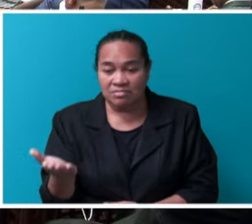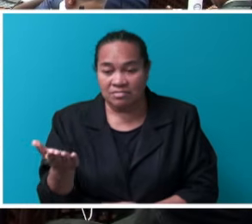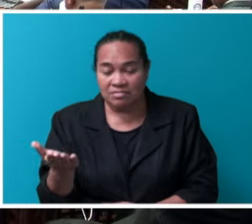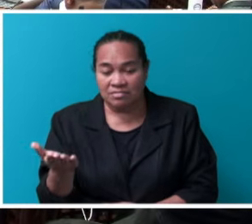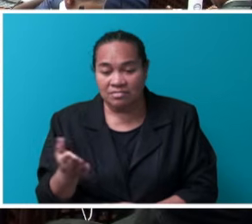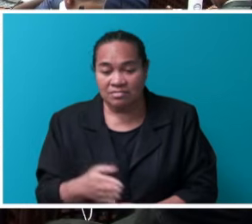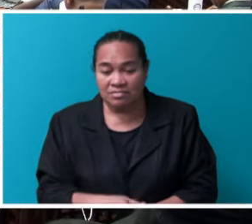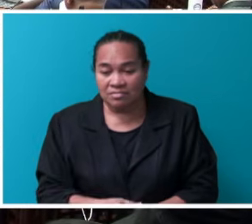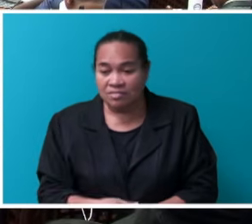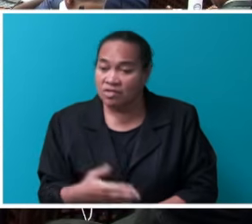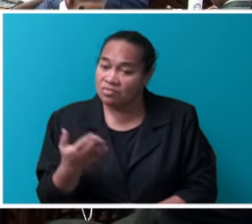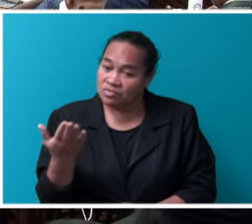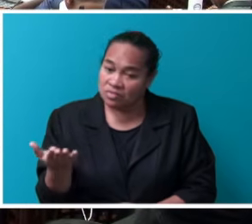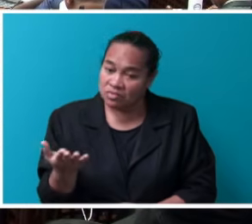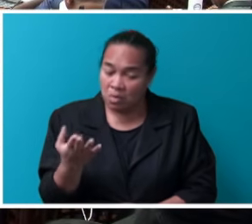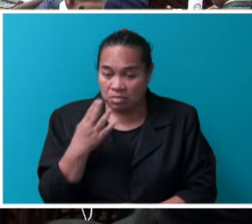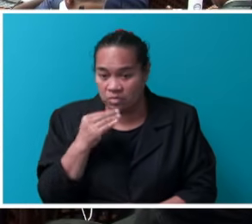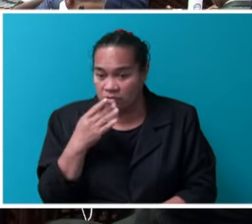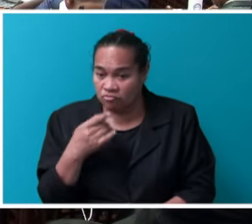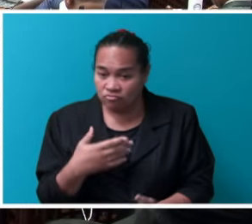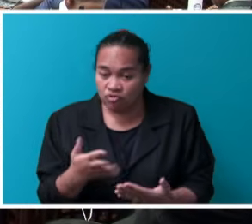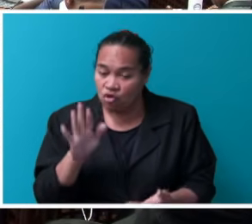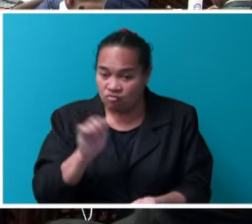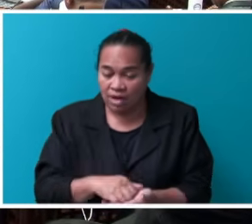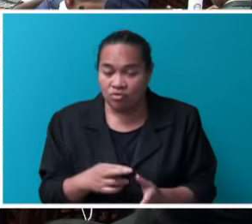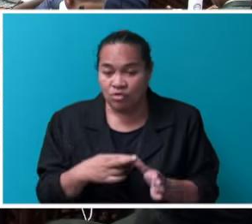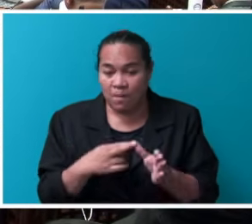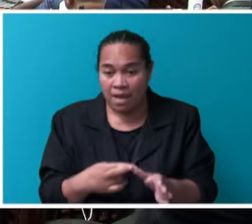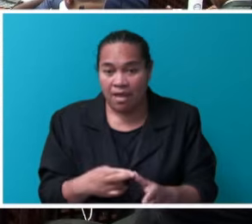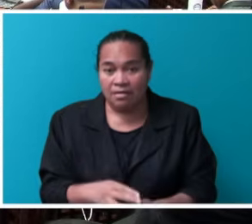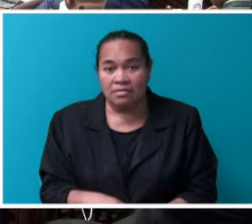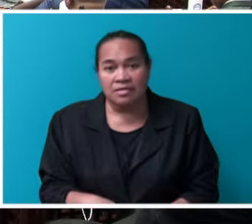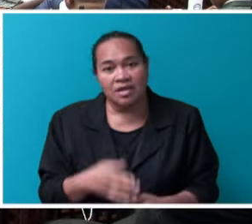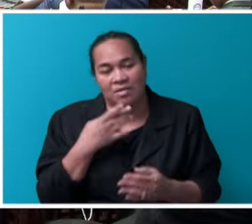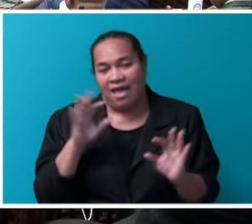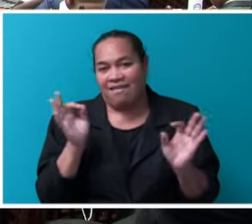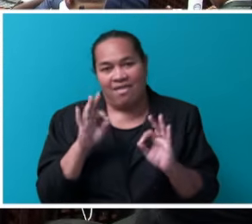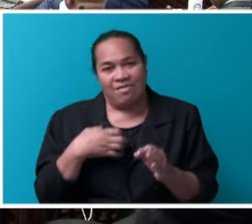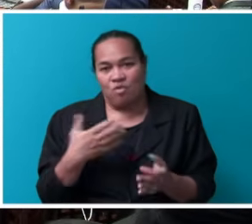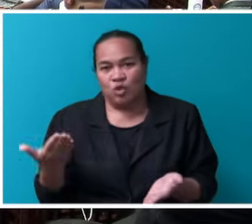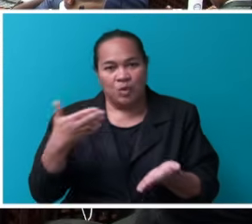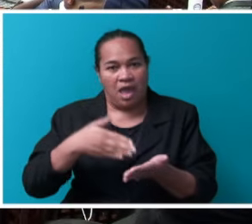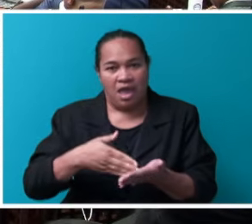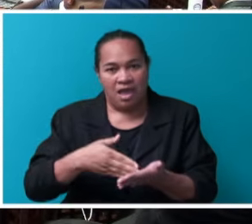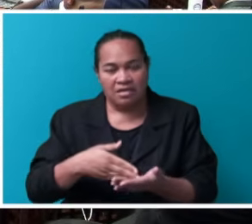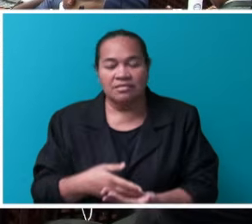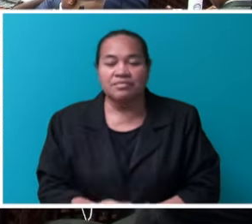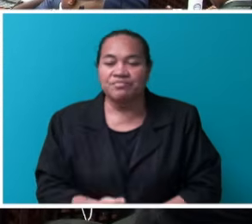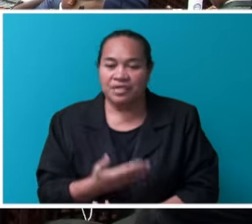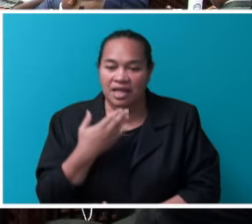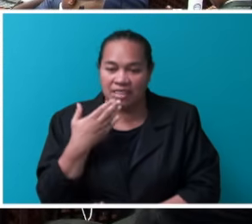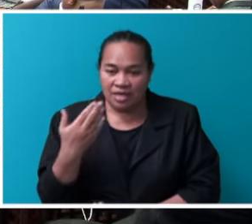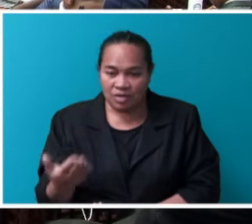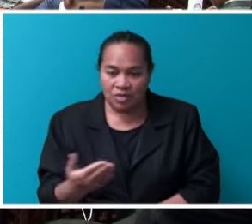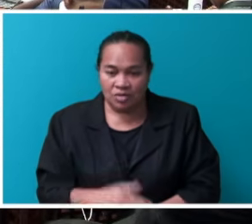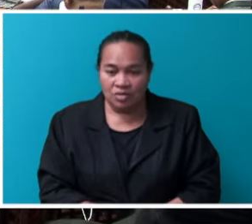to exercise his right of reply. I have nothing more to add, Mr. Speaker. Thank you. We'll